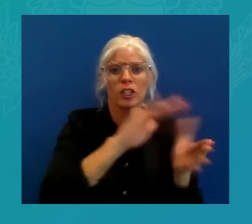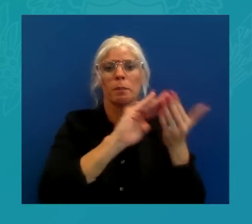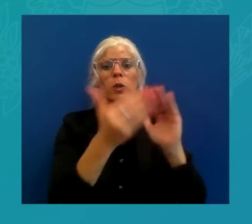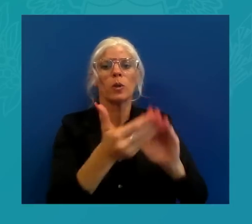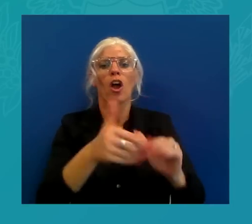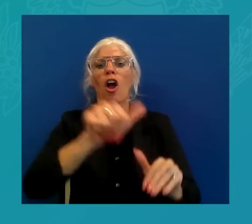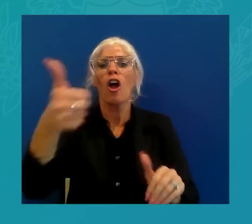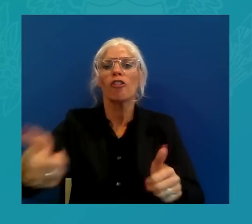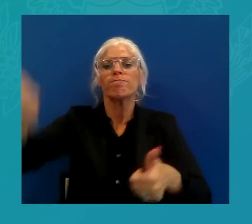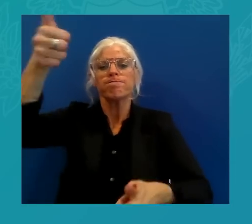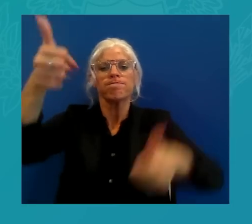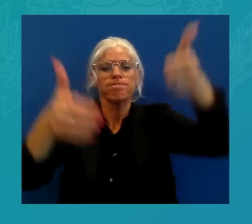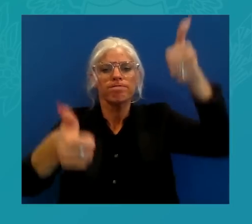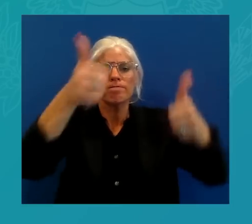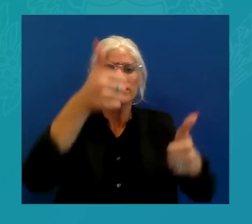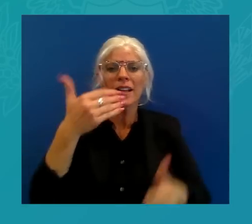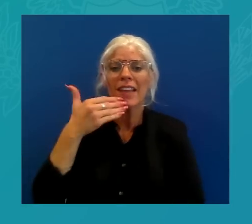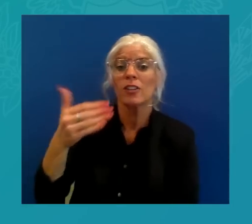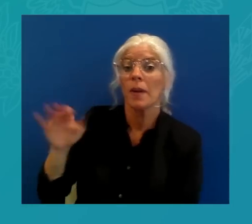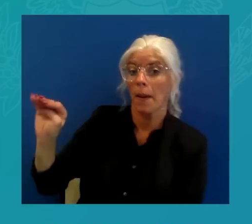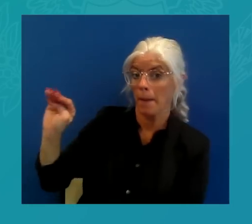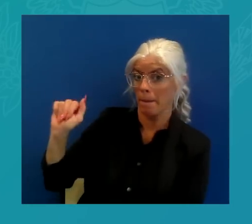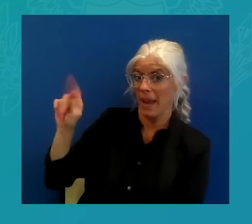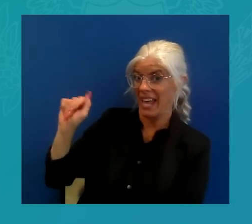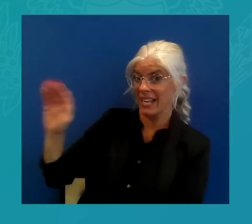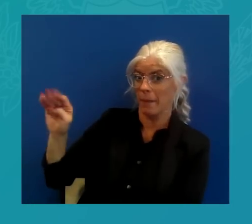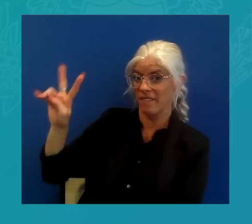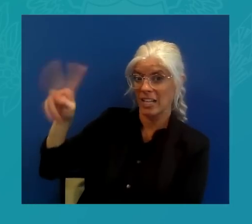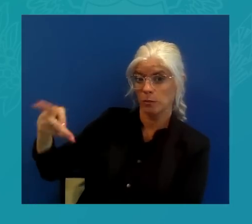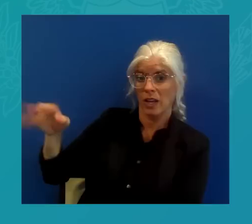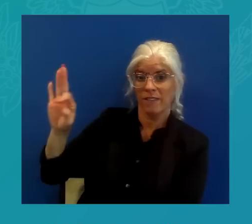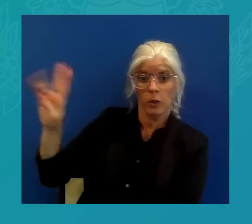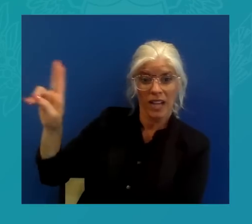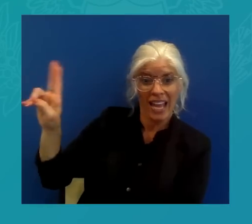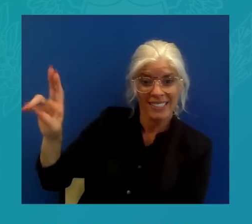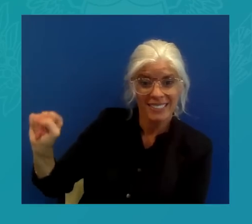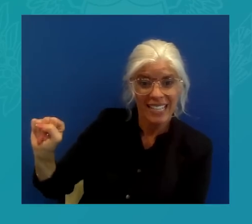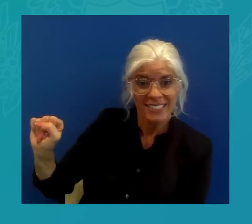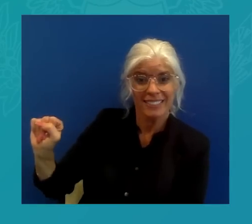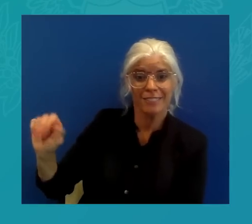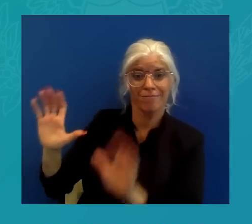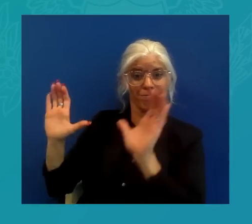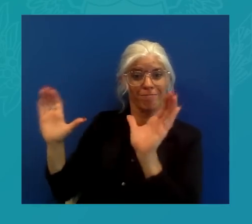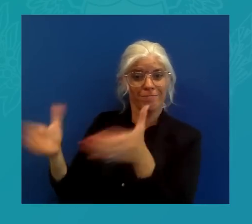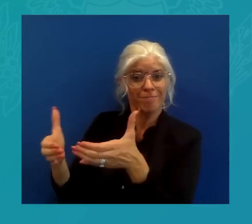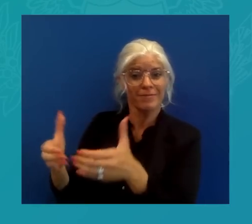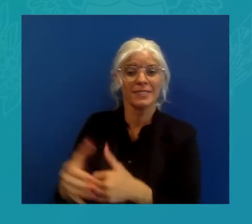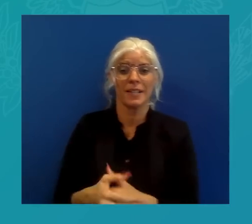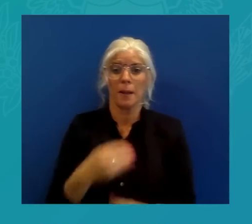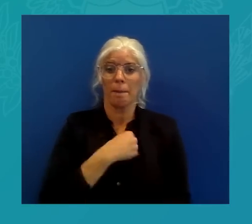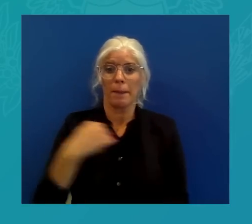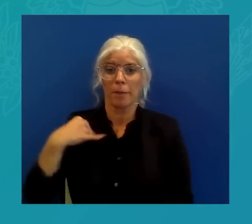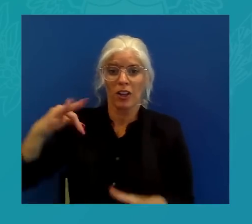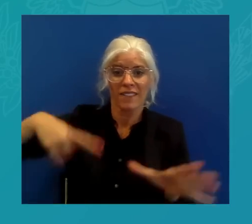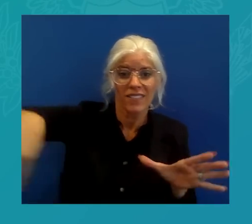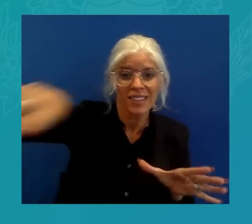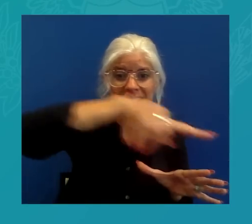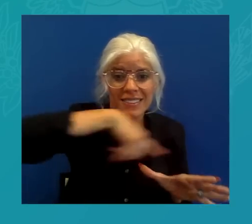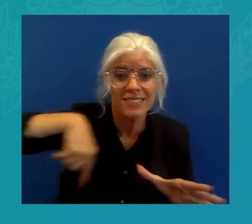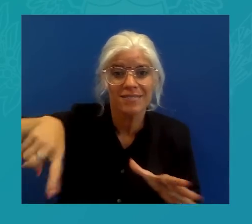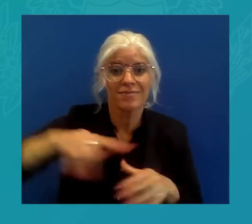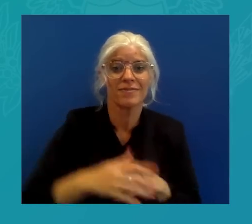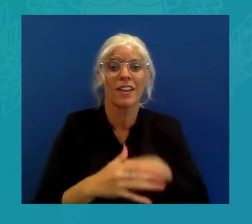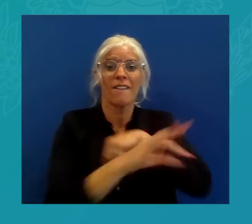United States, other members of the U.S. delegation, Honorable Ministers of Foreign Affairs of CARICOM and the